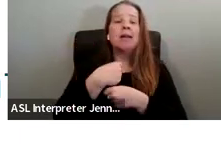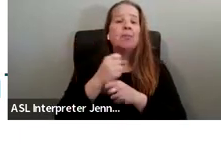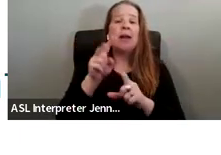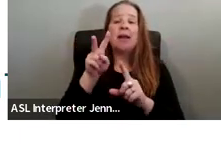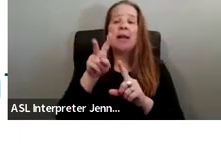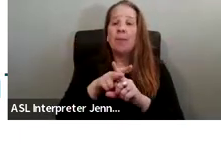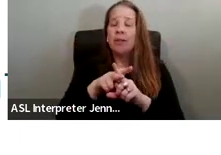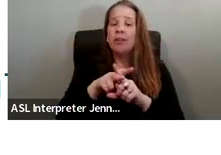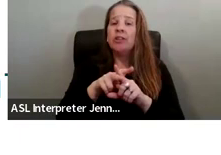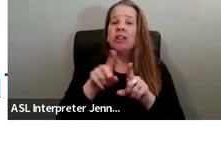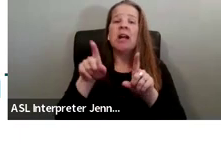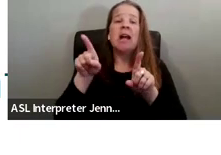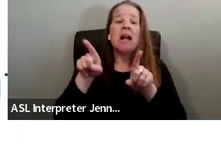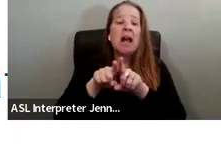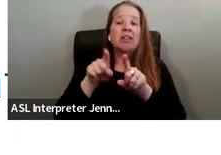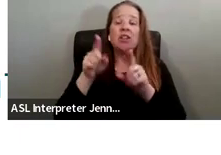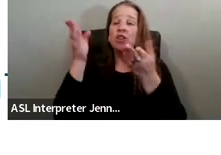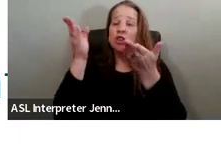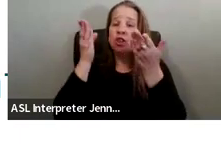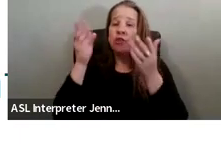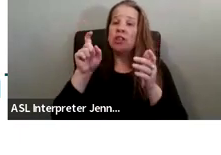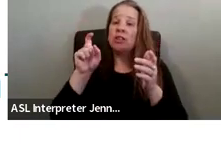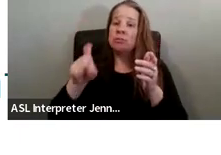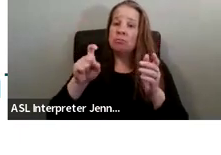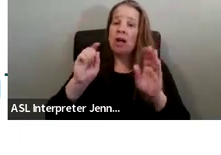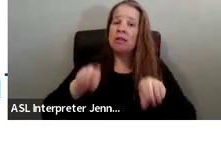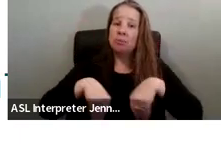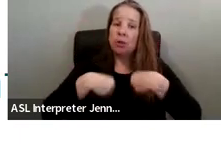services must be furnished with reasonable promptness.